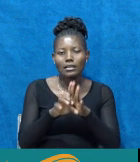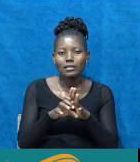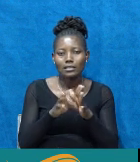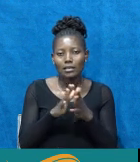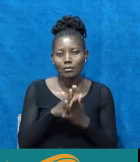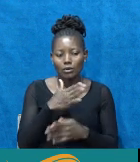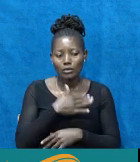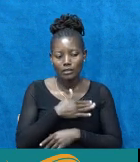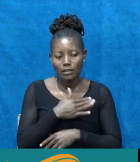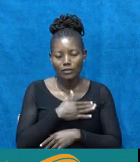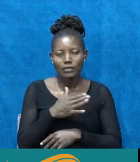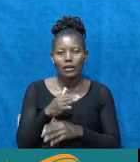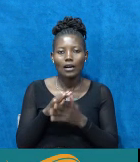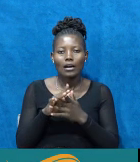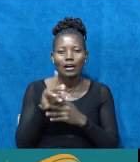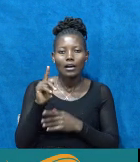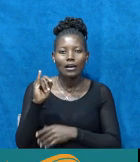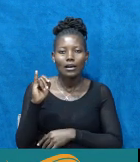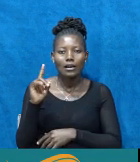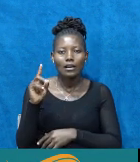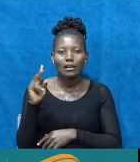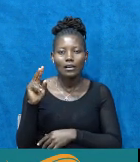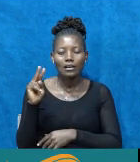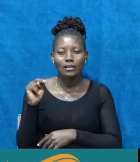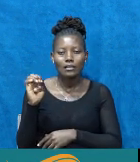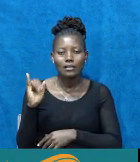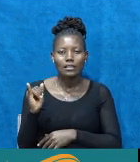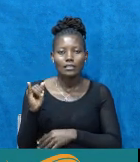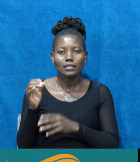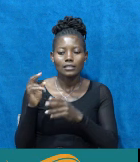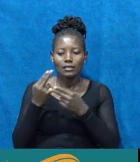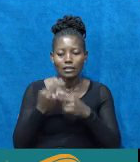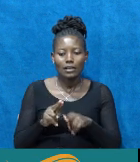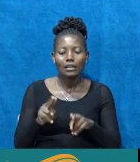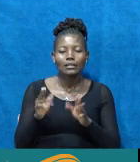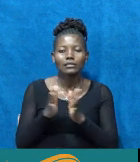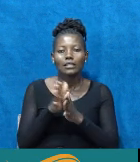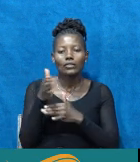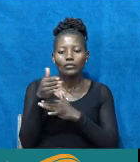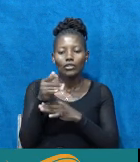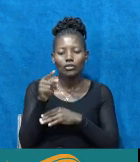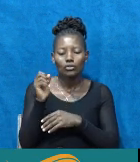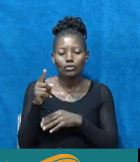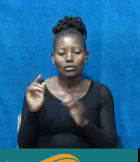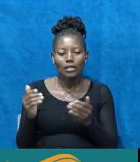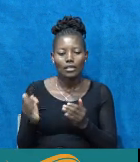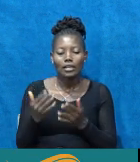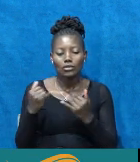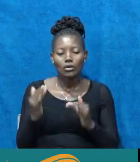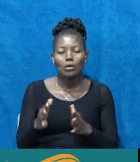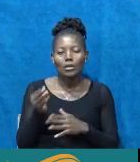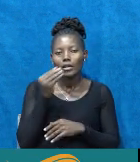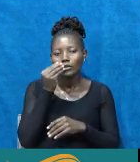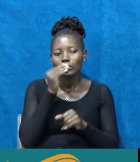meat, organ meats like liver, kidney, eggs, and fish. So need to encourage